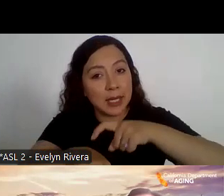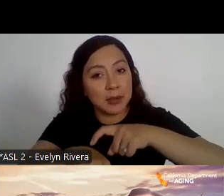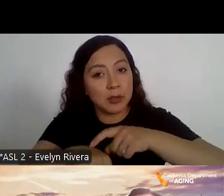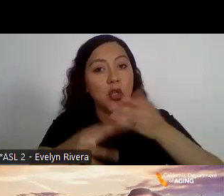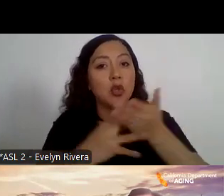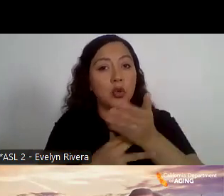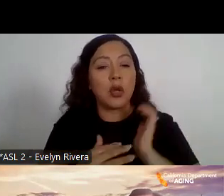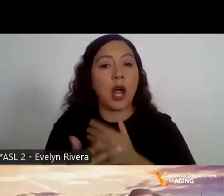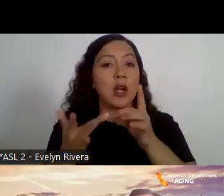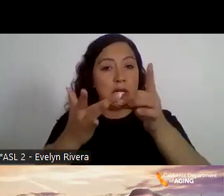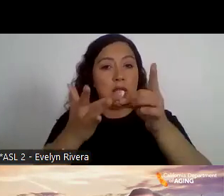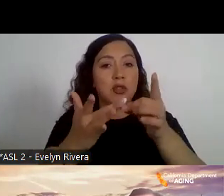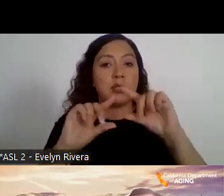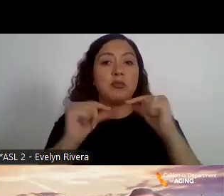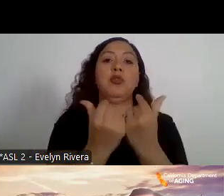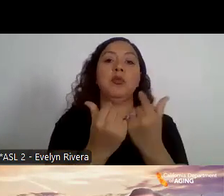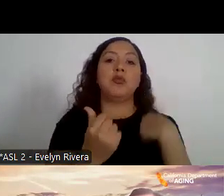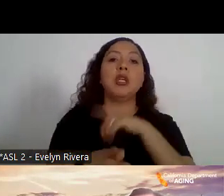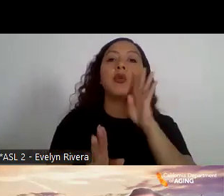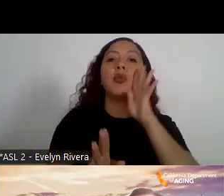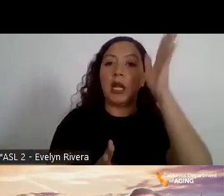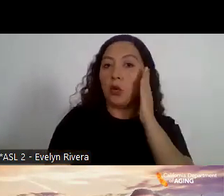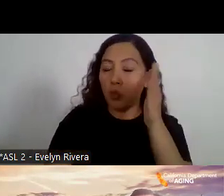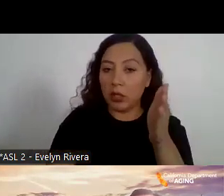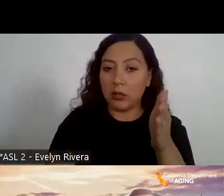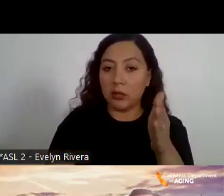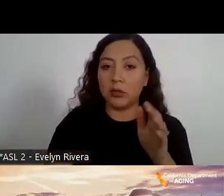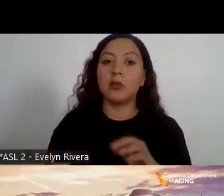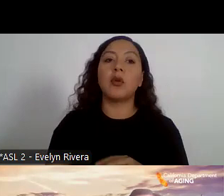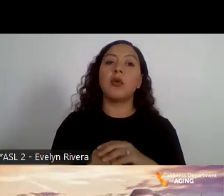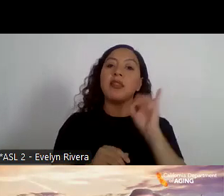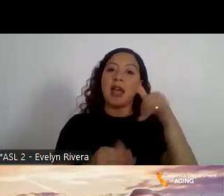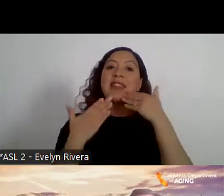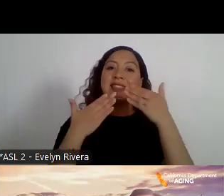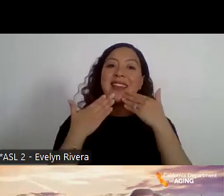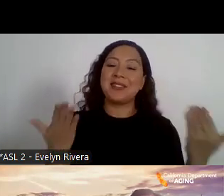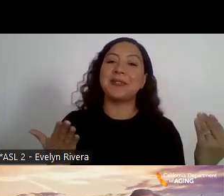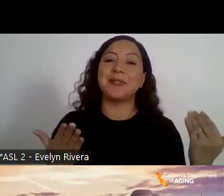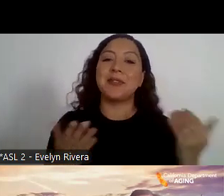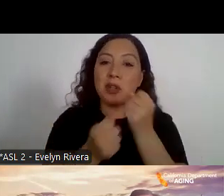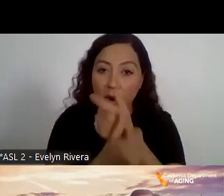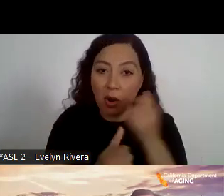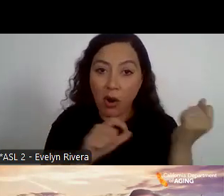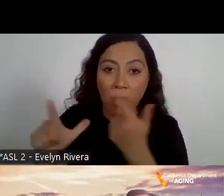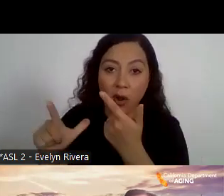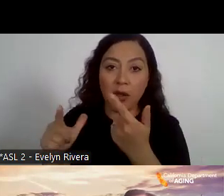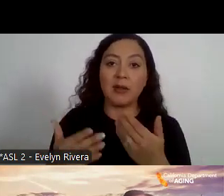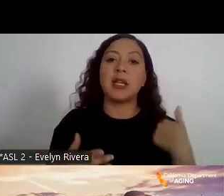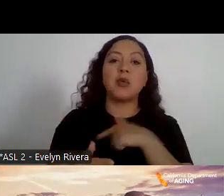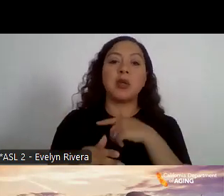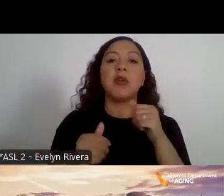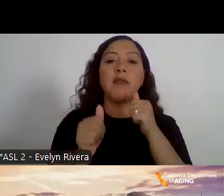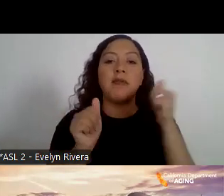this leadership group that we will be creating. So with that, thank you everyone, and we'll follow with the next steps. Thank